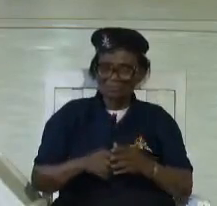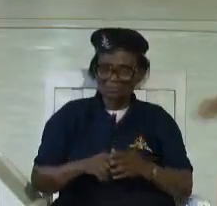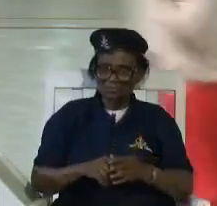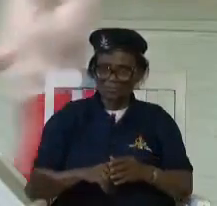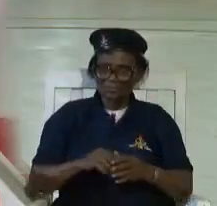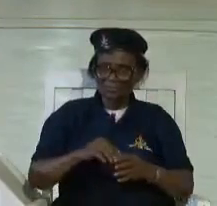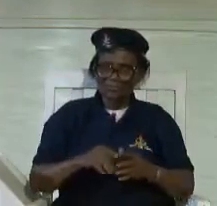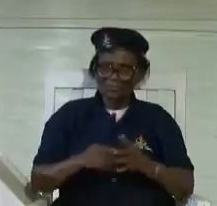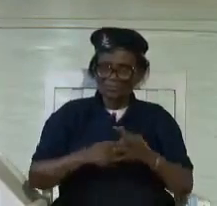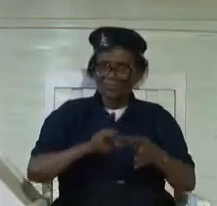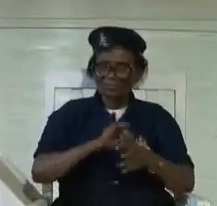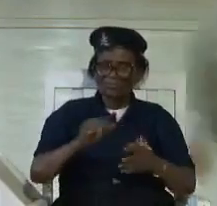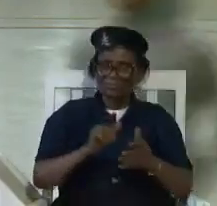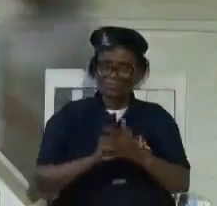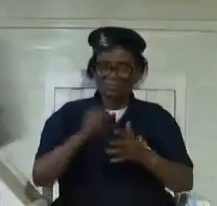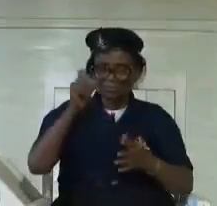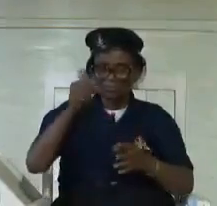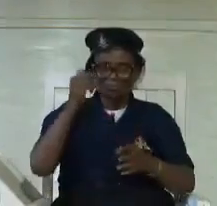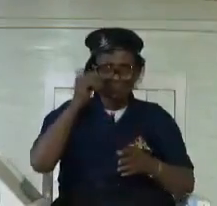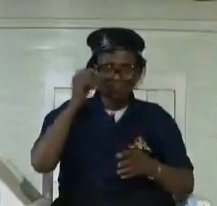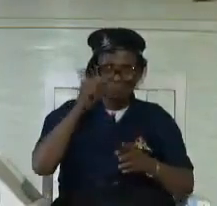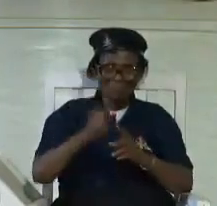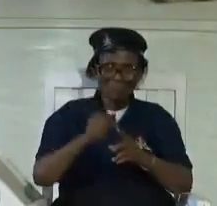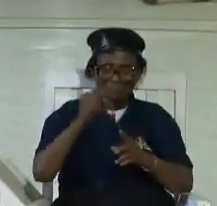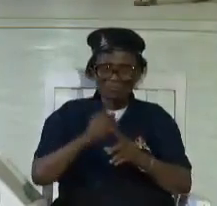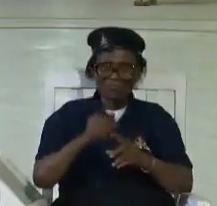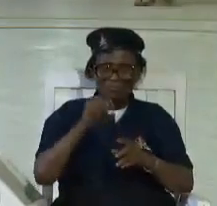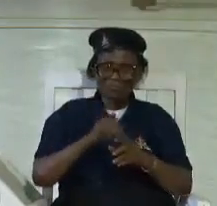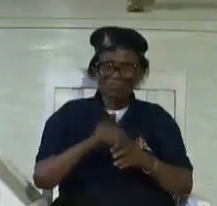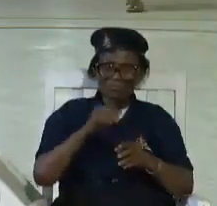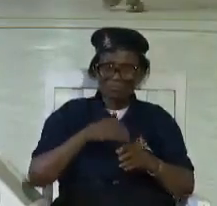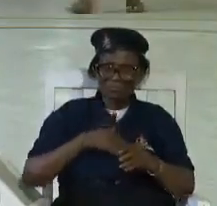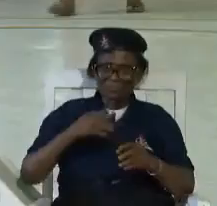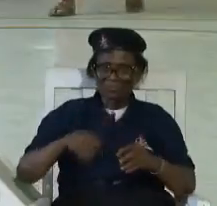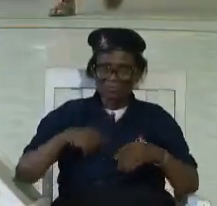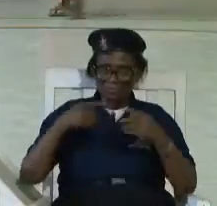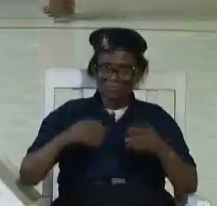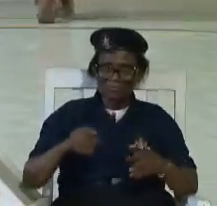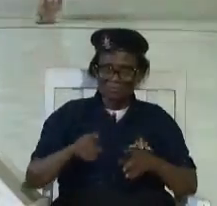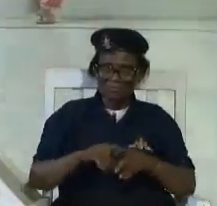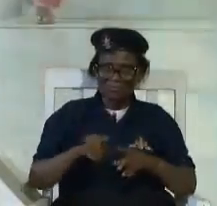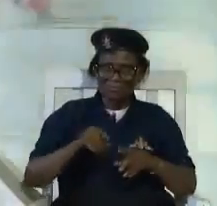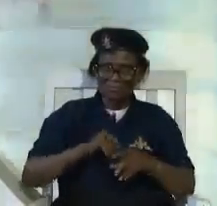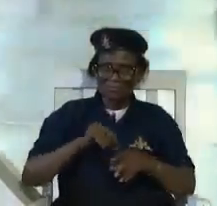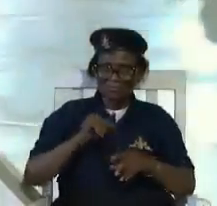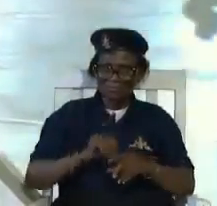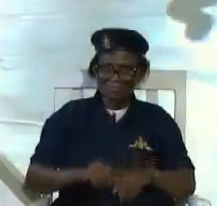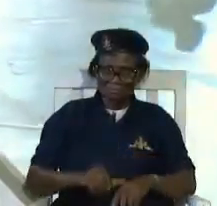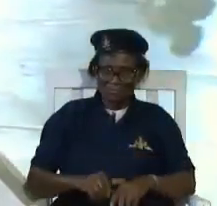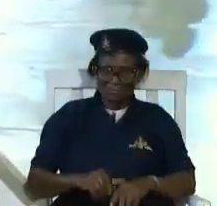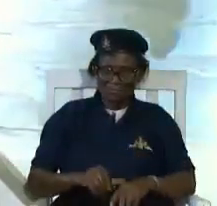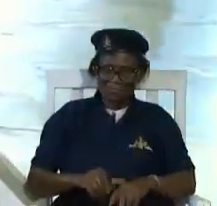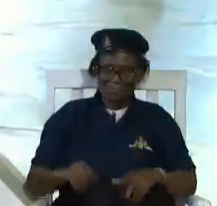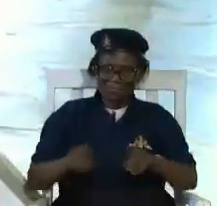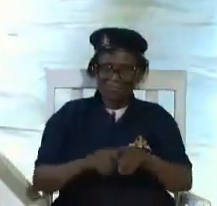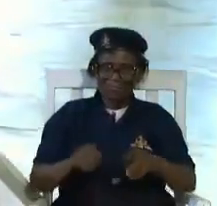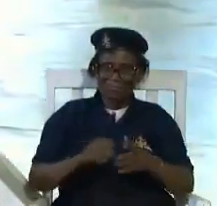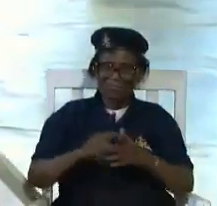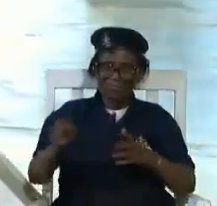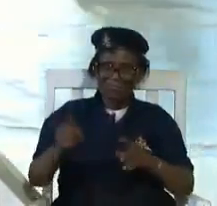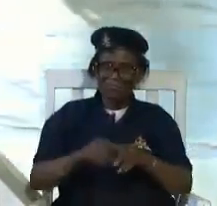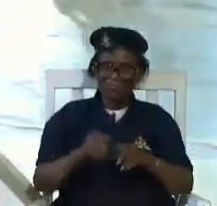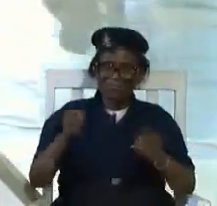my life so I can become as pure as light. Those of you who want to give your life to Jesus